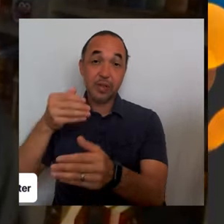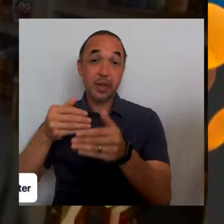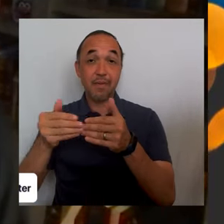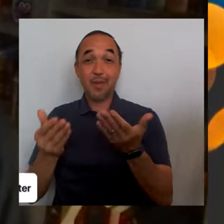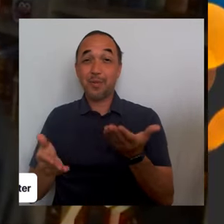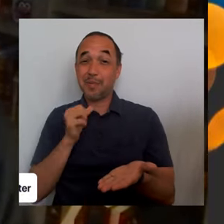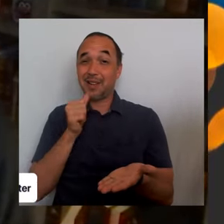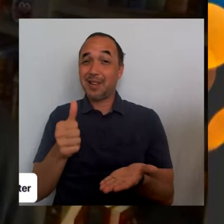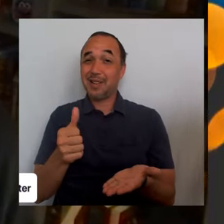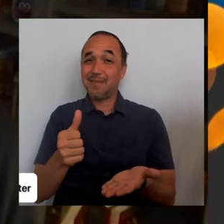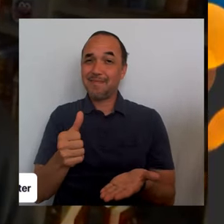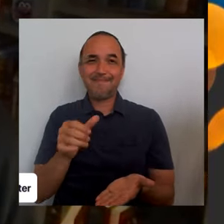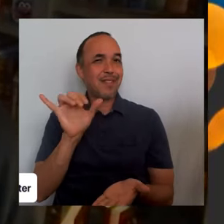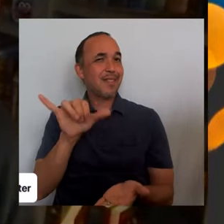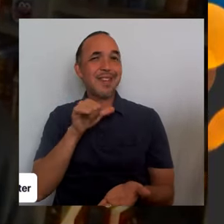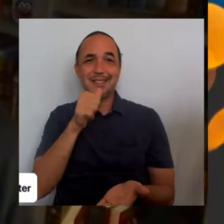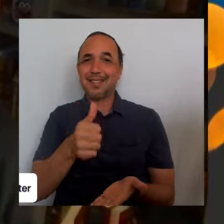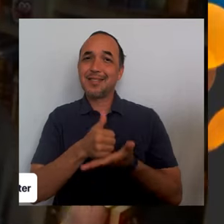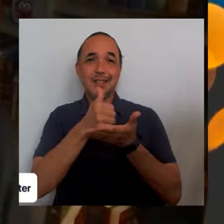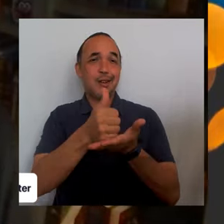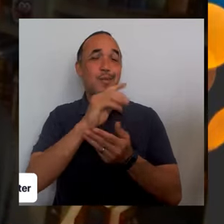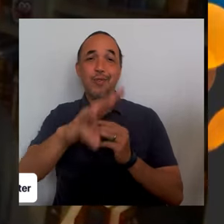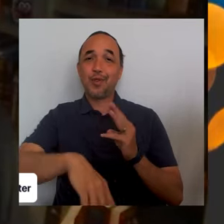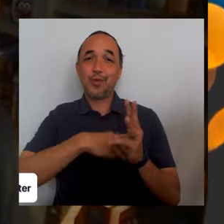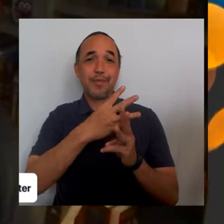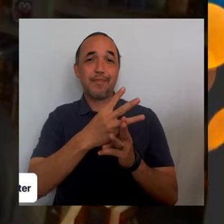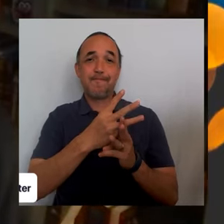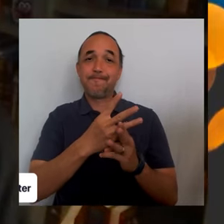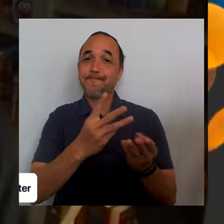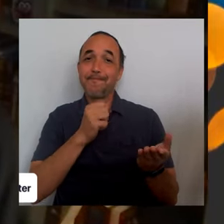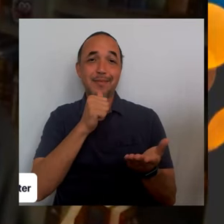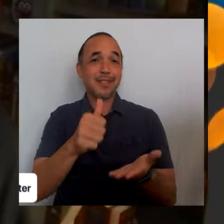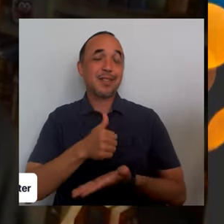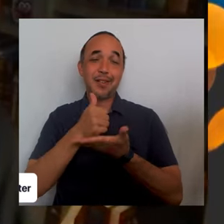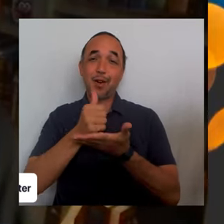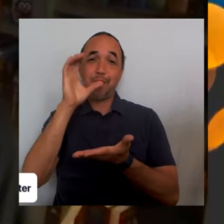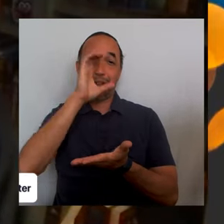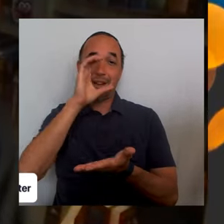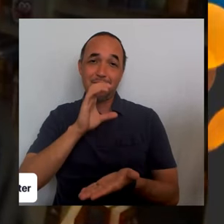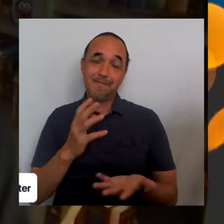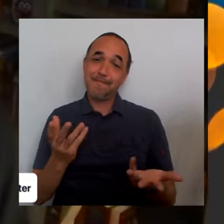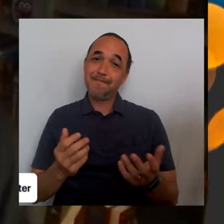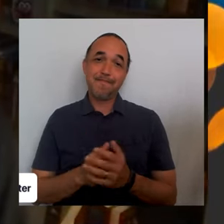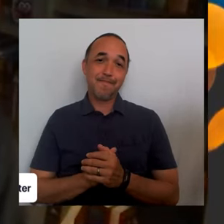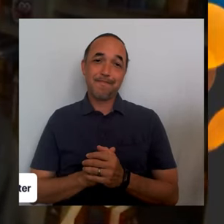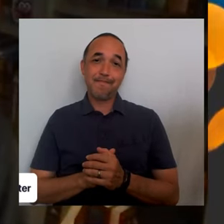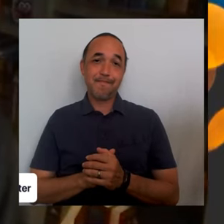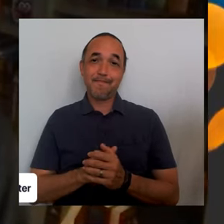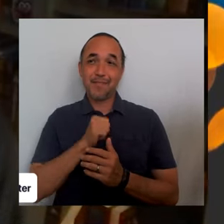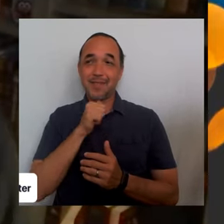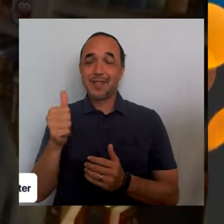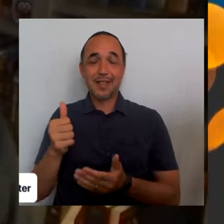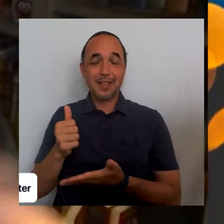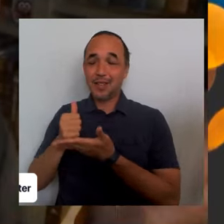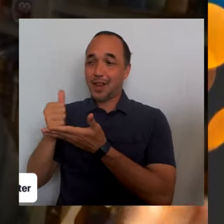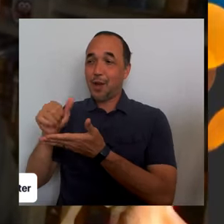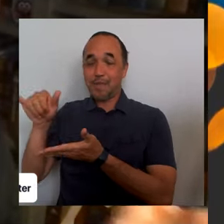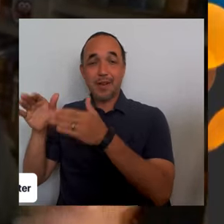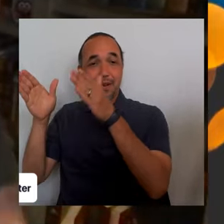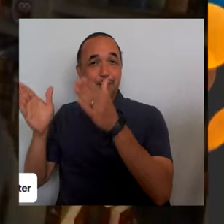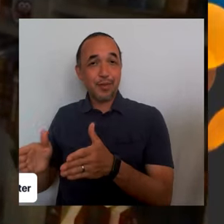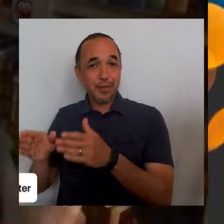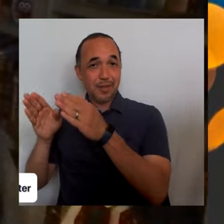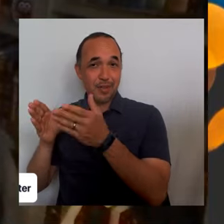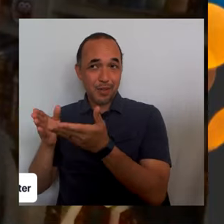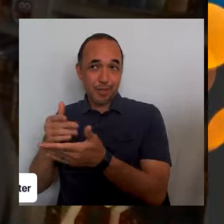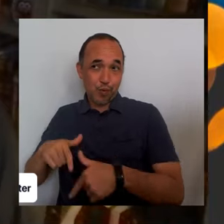really doesn't do anybody any good. It doesn't help the investigation. It doesn't help the client. It just exaggerates